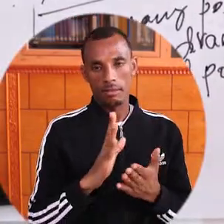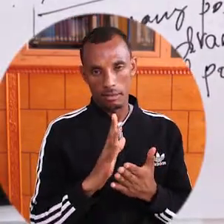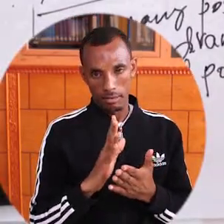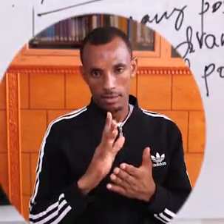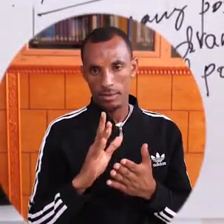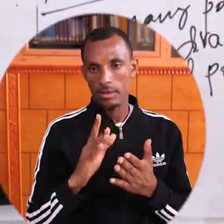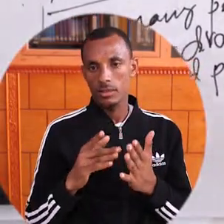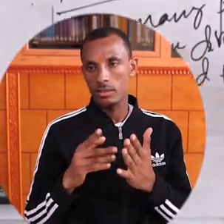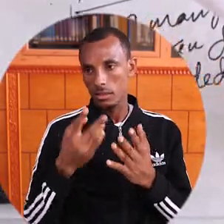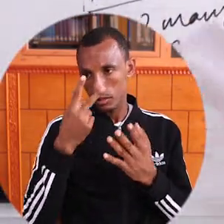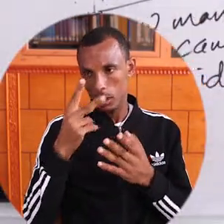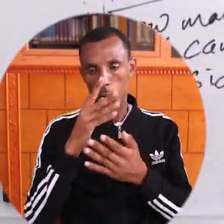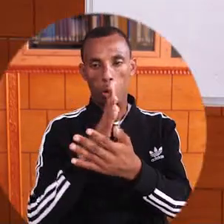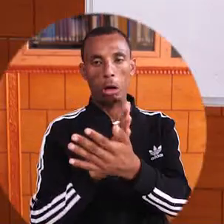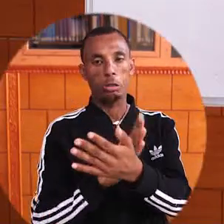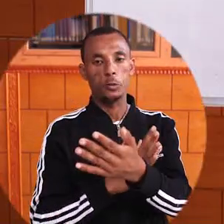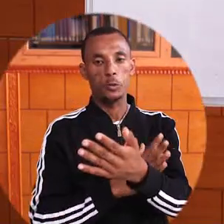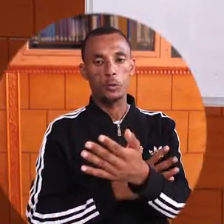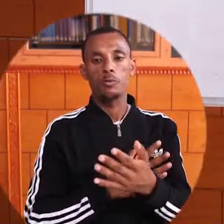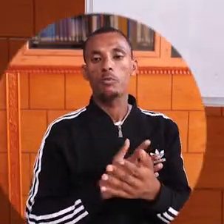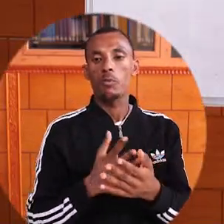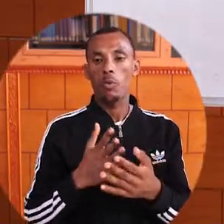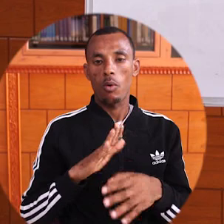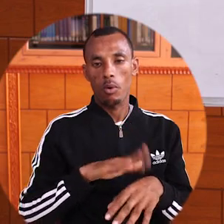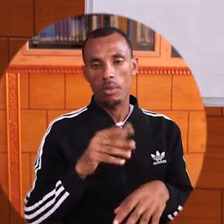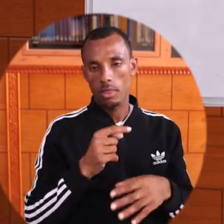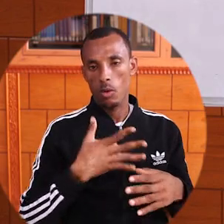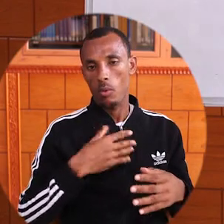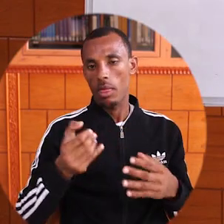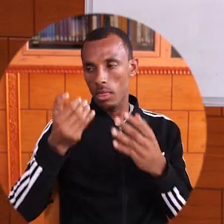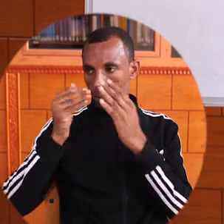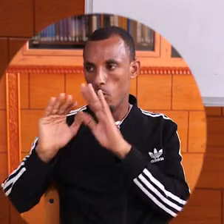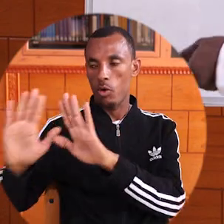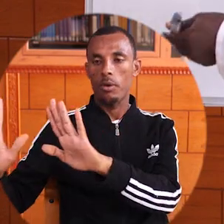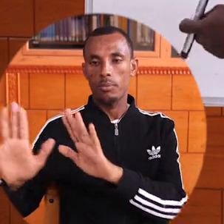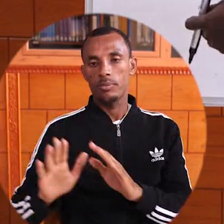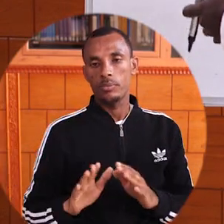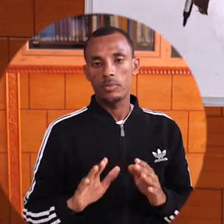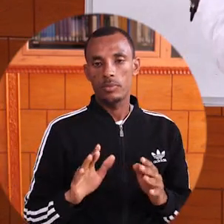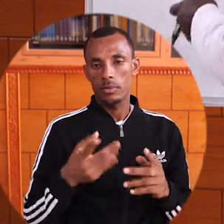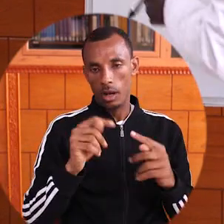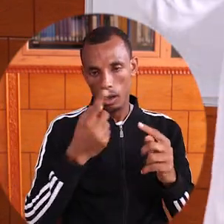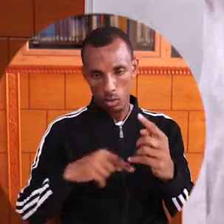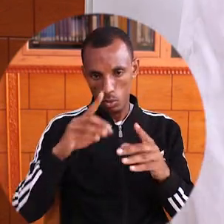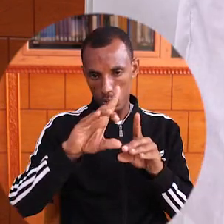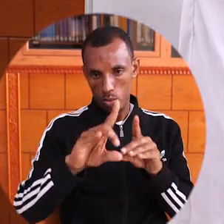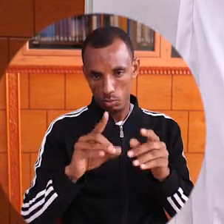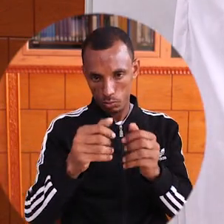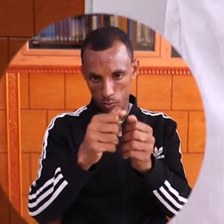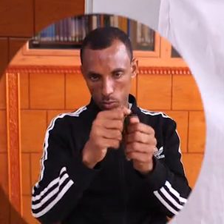the board. So let you try to do together.